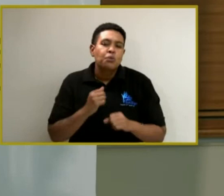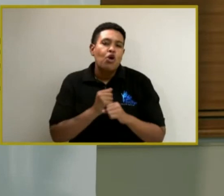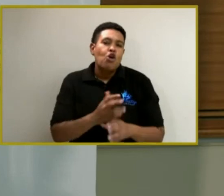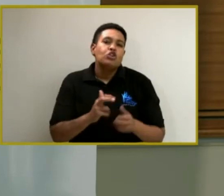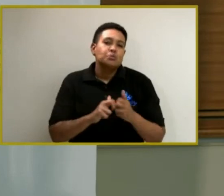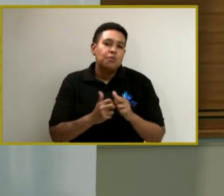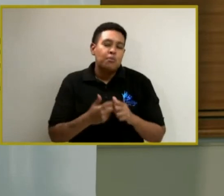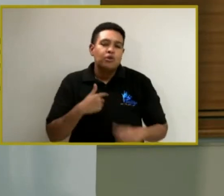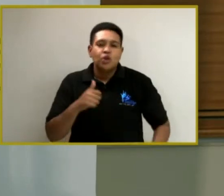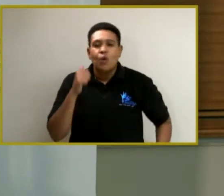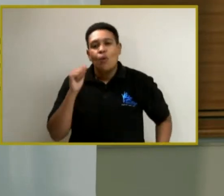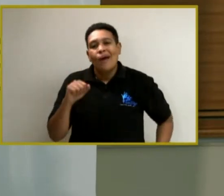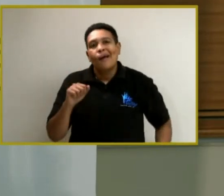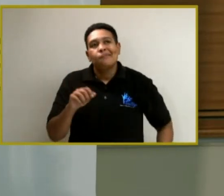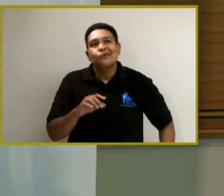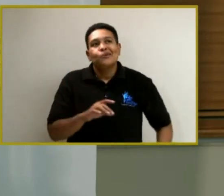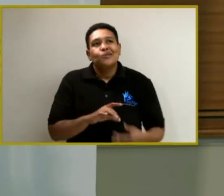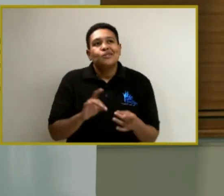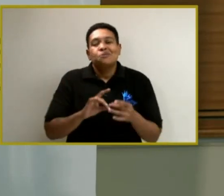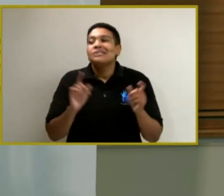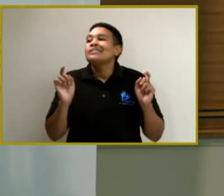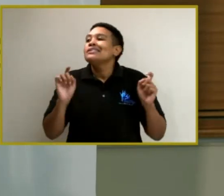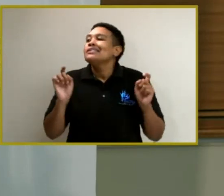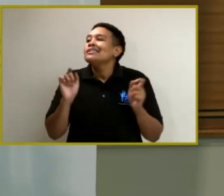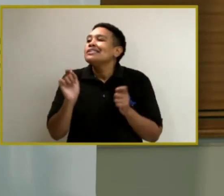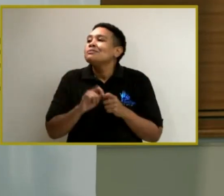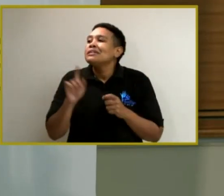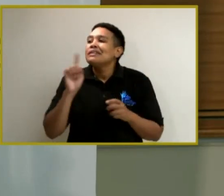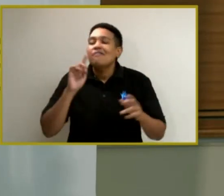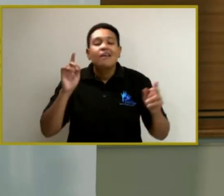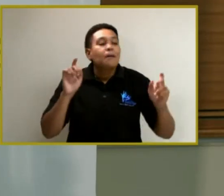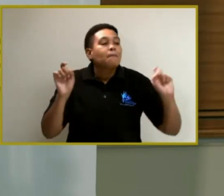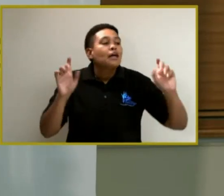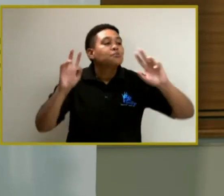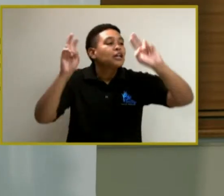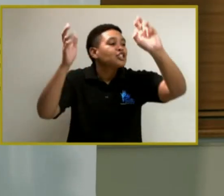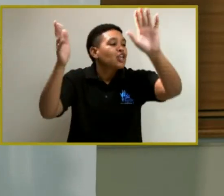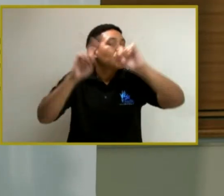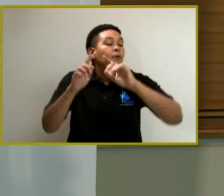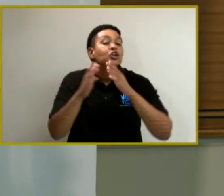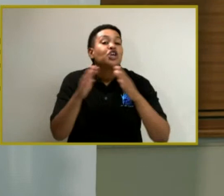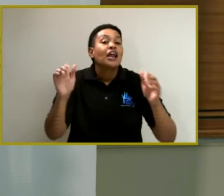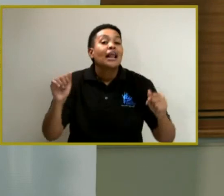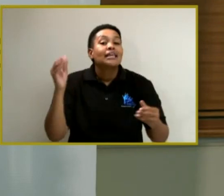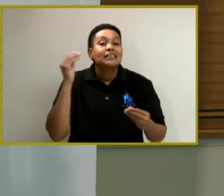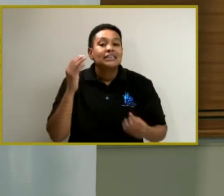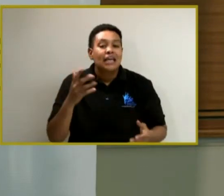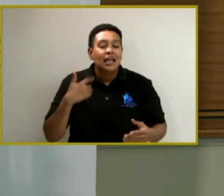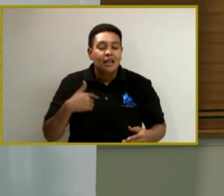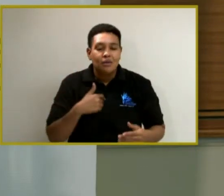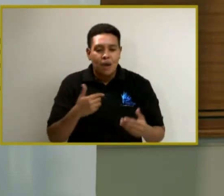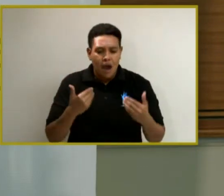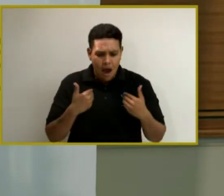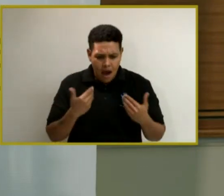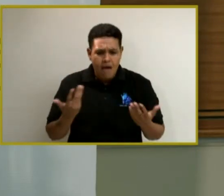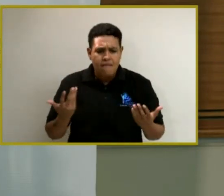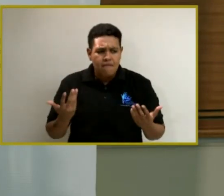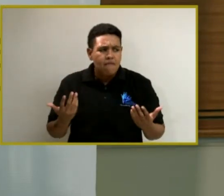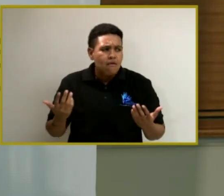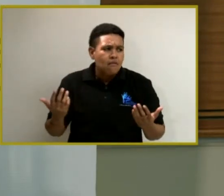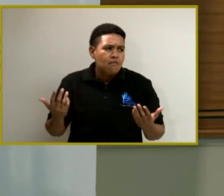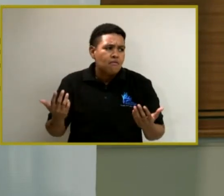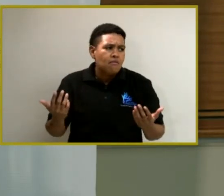to speak specifically on this, but generally I can say that we